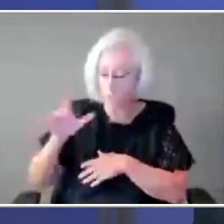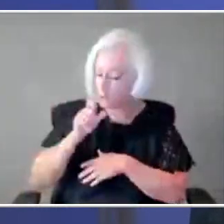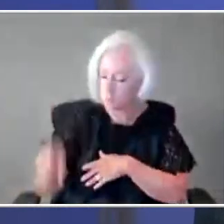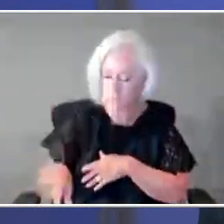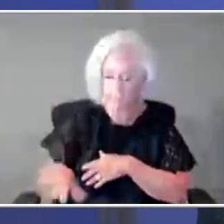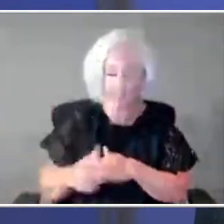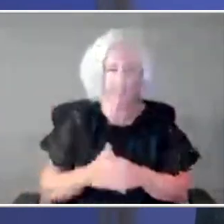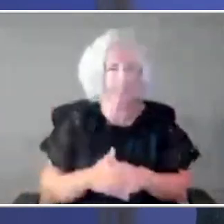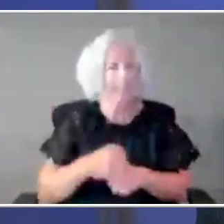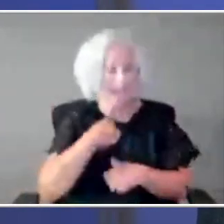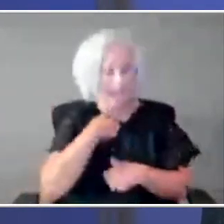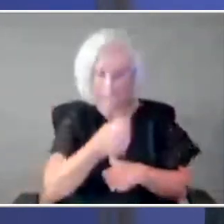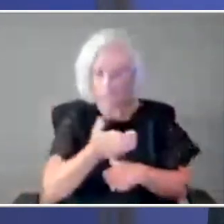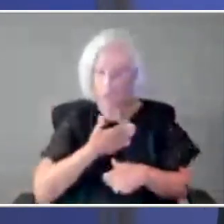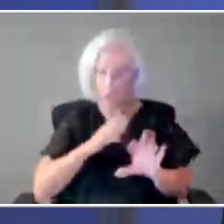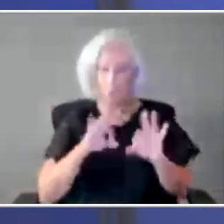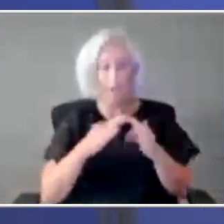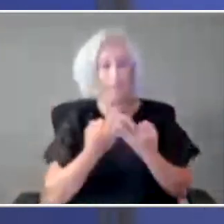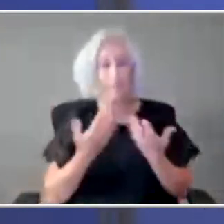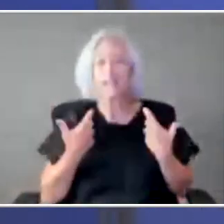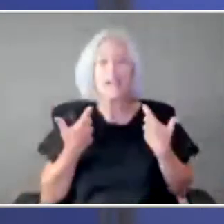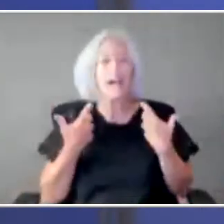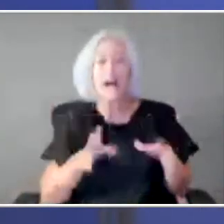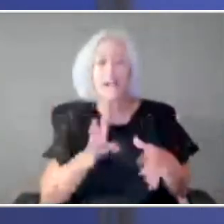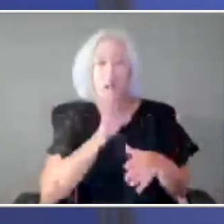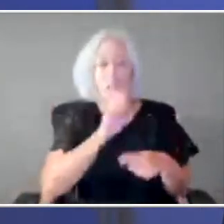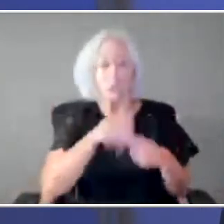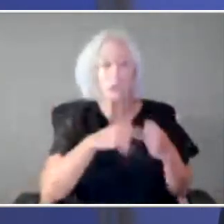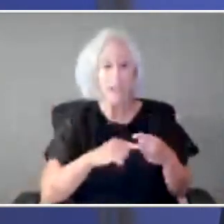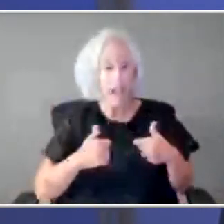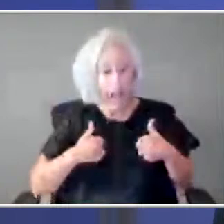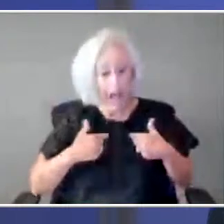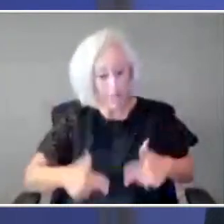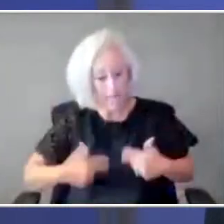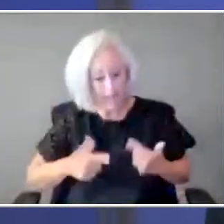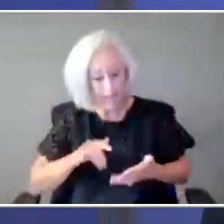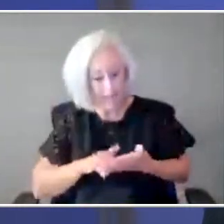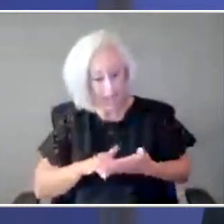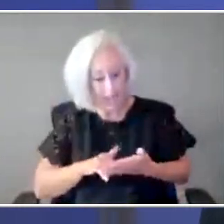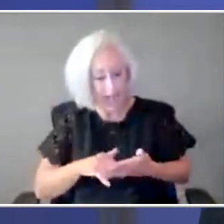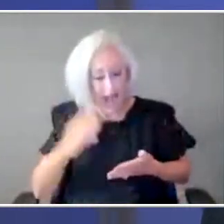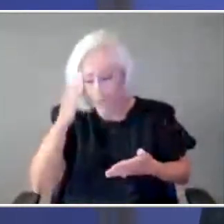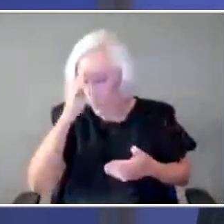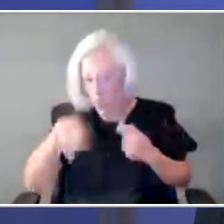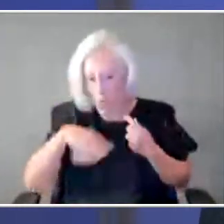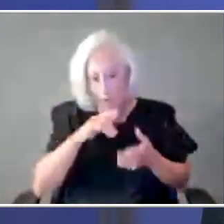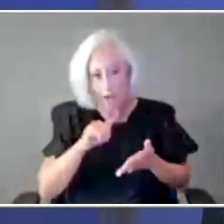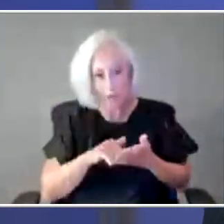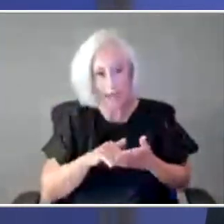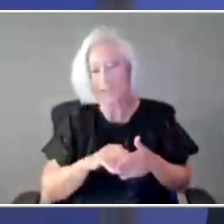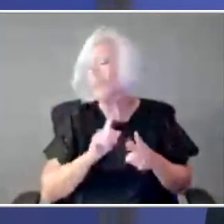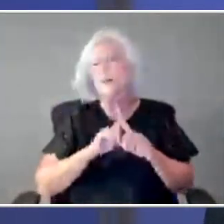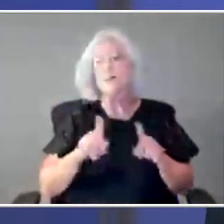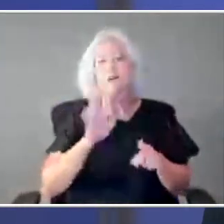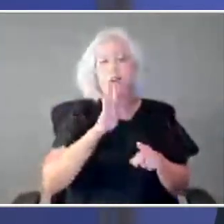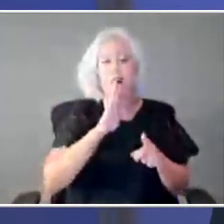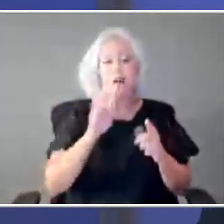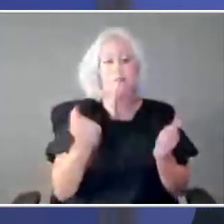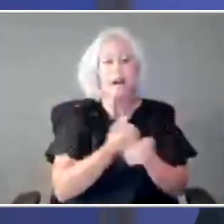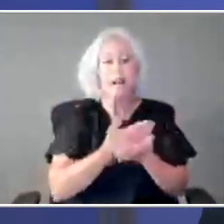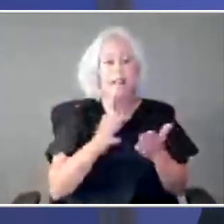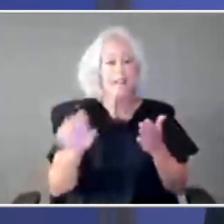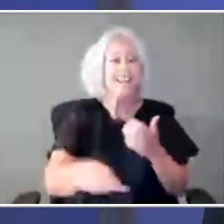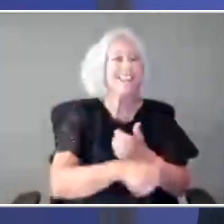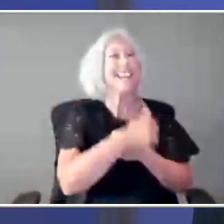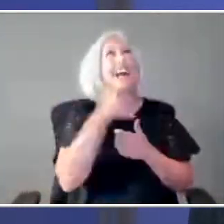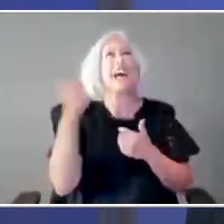my family, let's don't talk about this. I have to live it. Trust me, I know it. We're all about it, right? But let's talk about everything else in life and just try